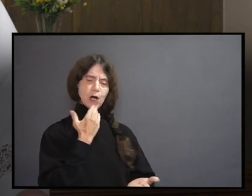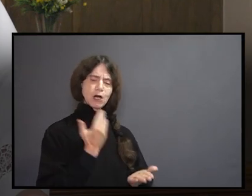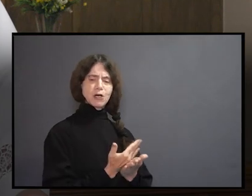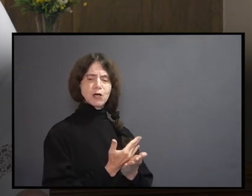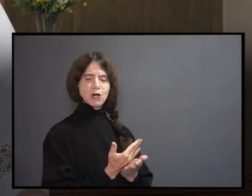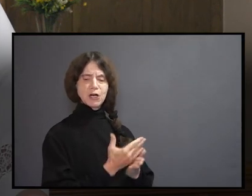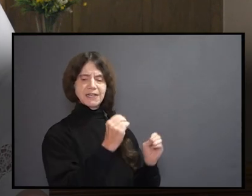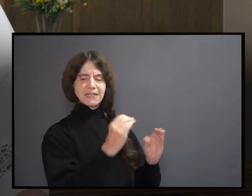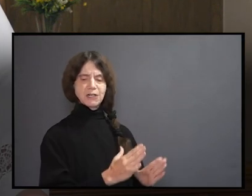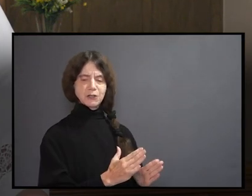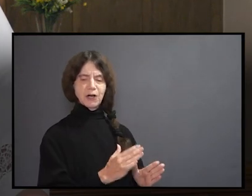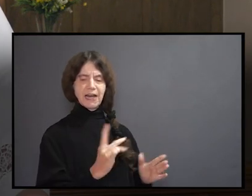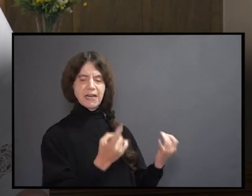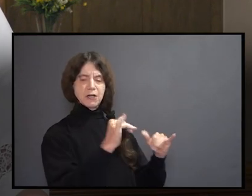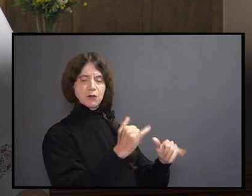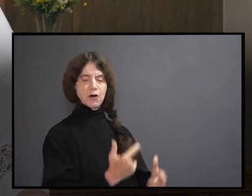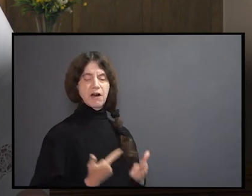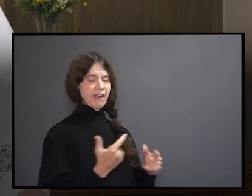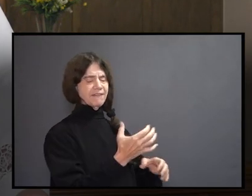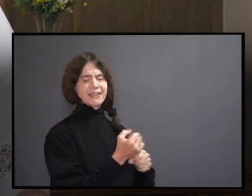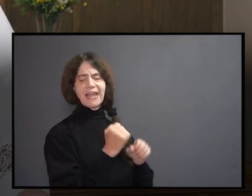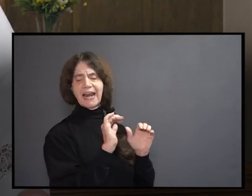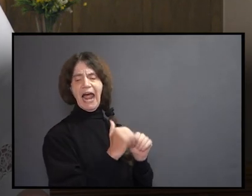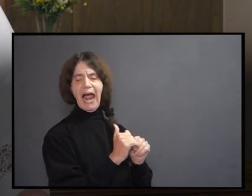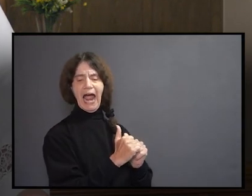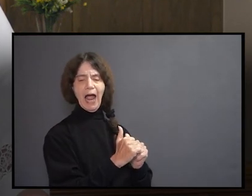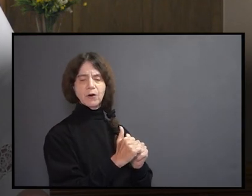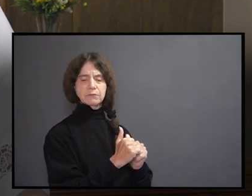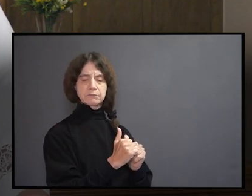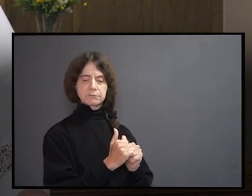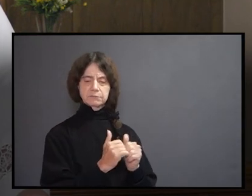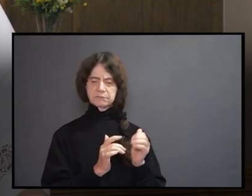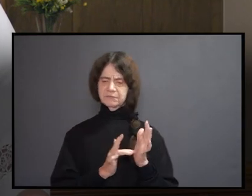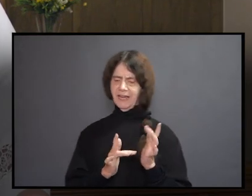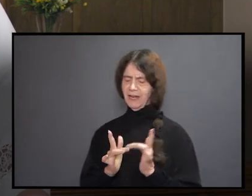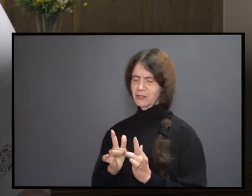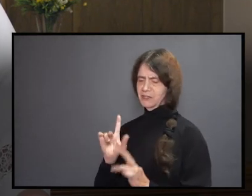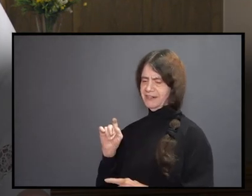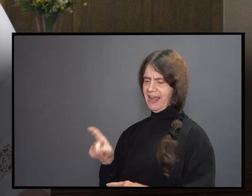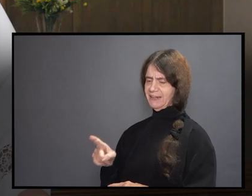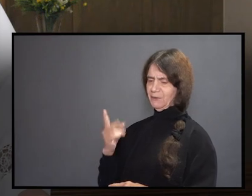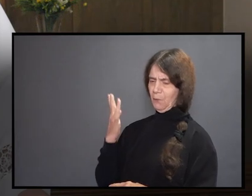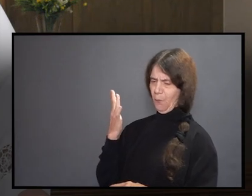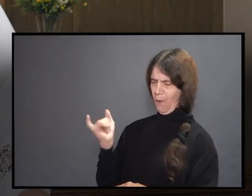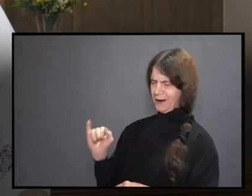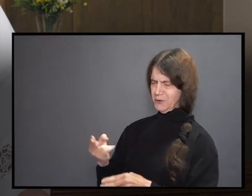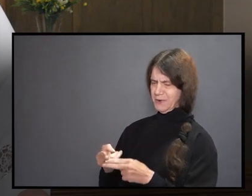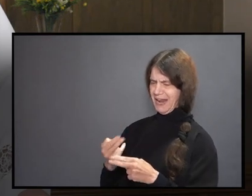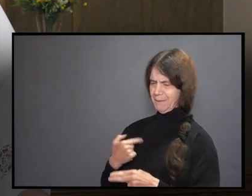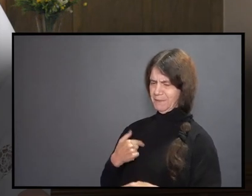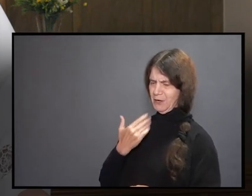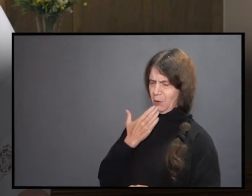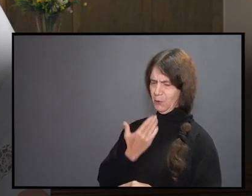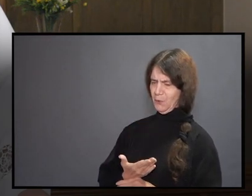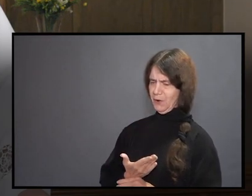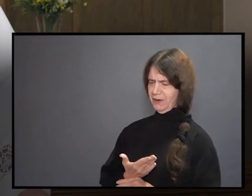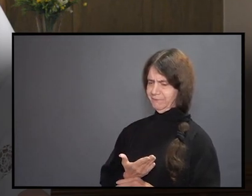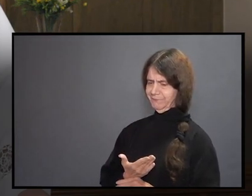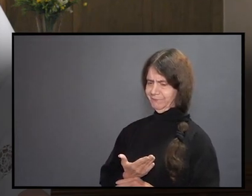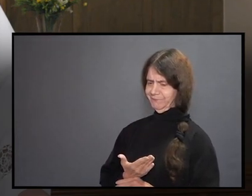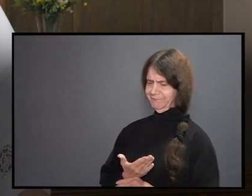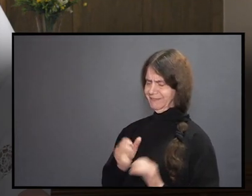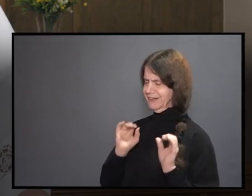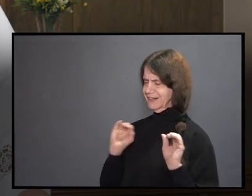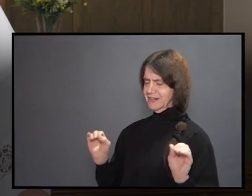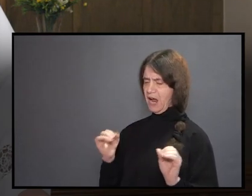teacher, what must I do to inherit eternal life?" And Jesus said to him, "Why do